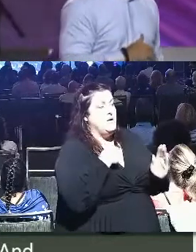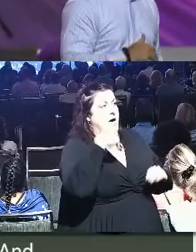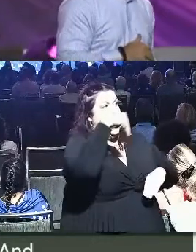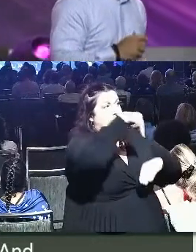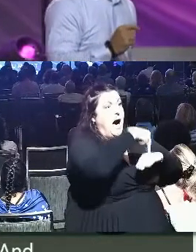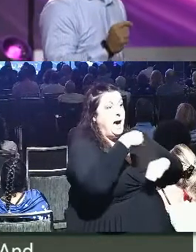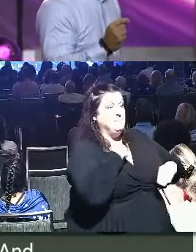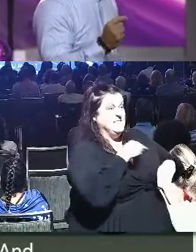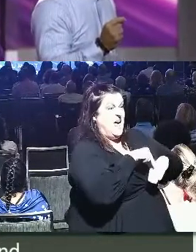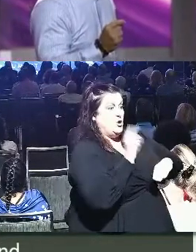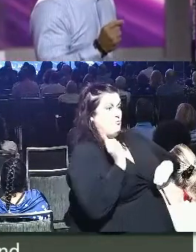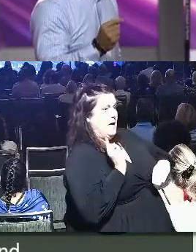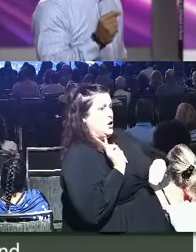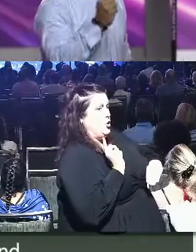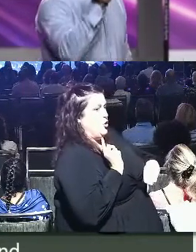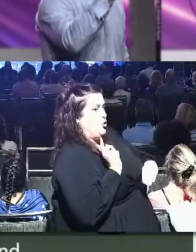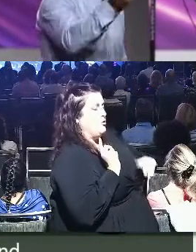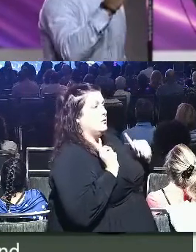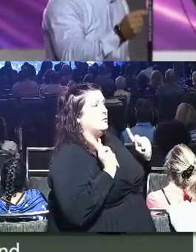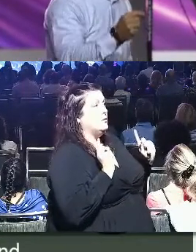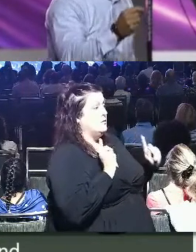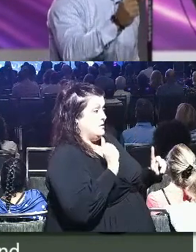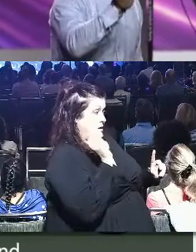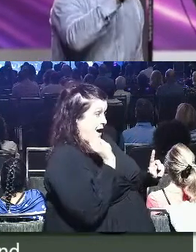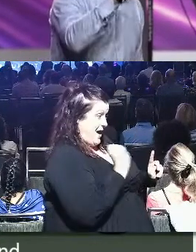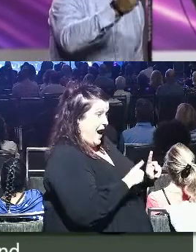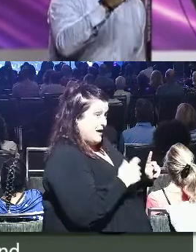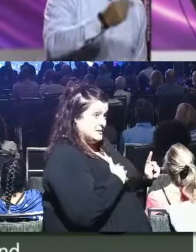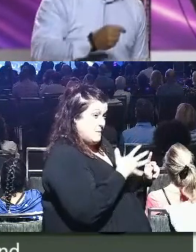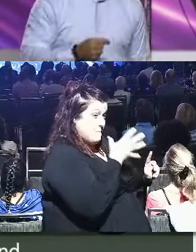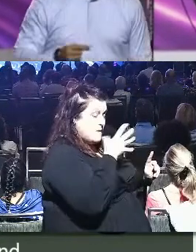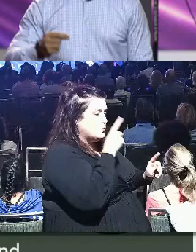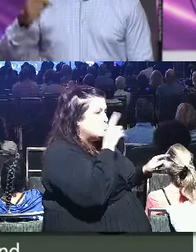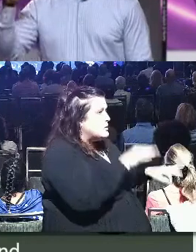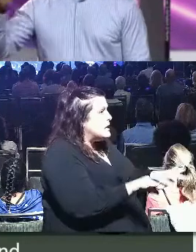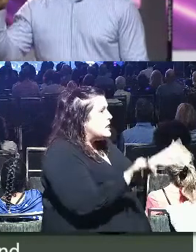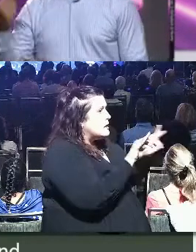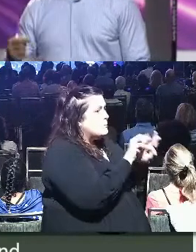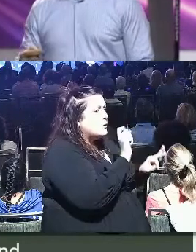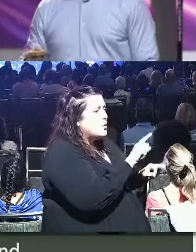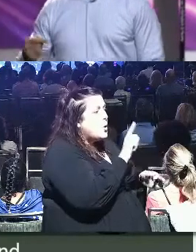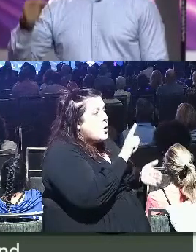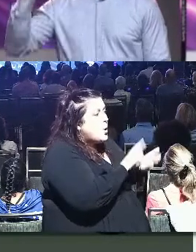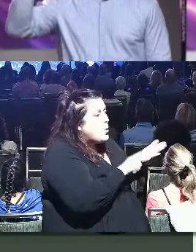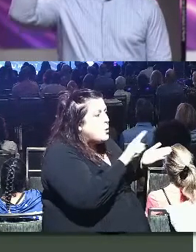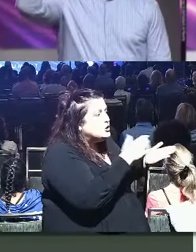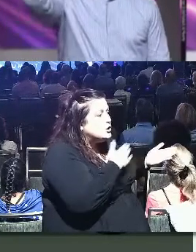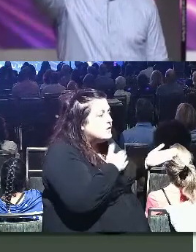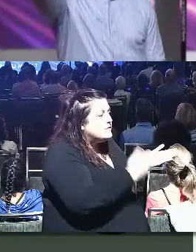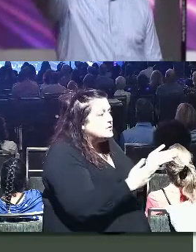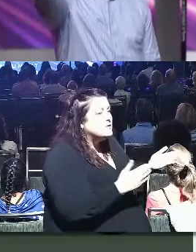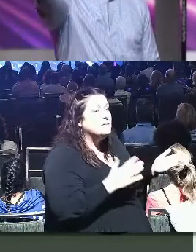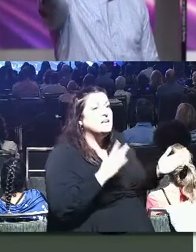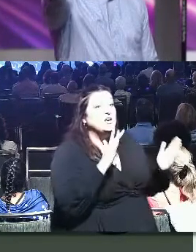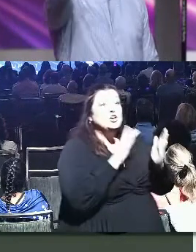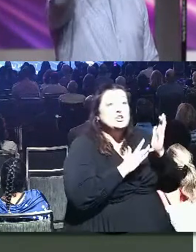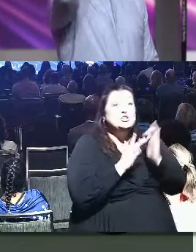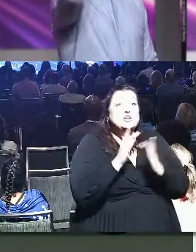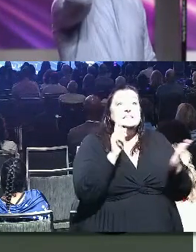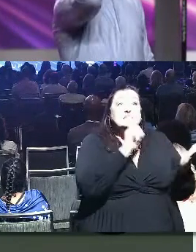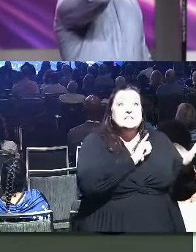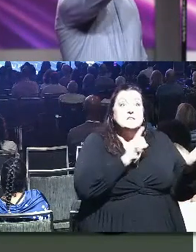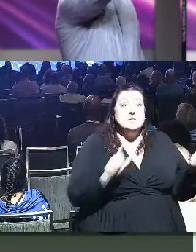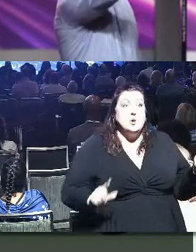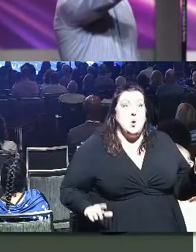and this is the moment that I asked her that really important question, what is your good confession? She said, Jesus is Lord.